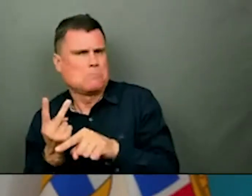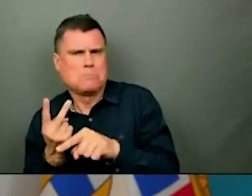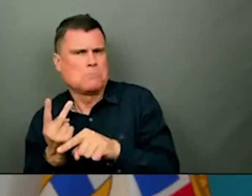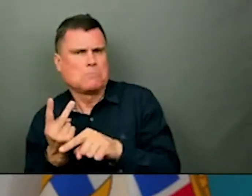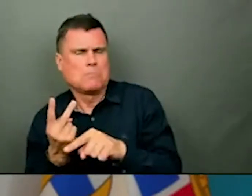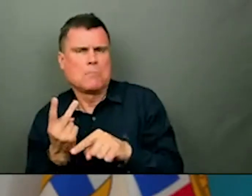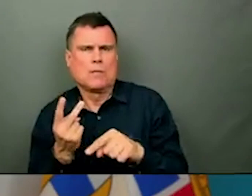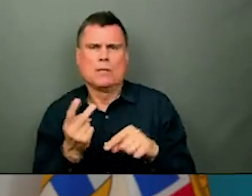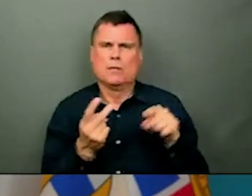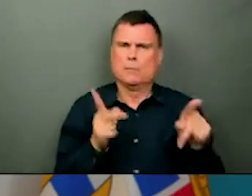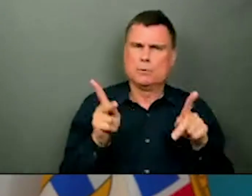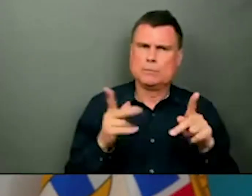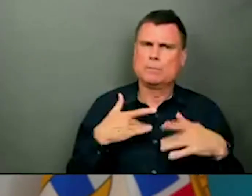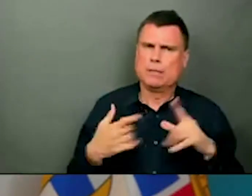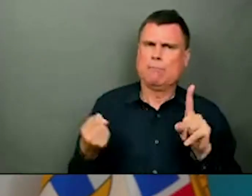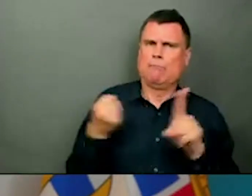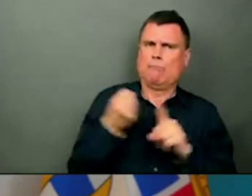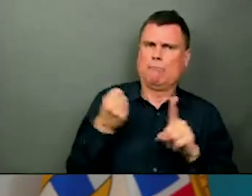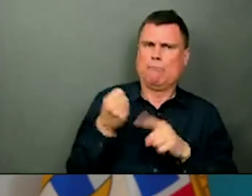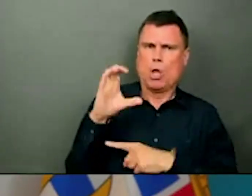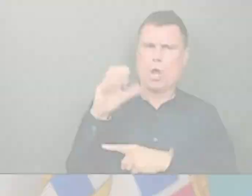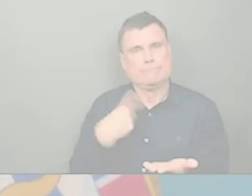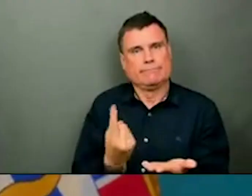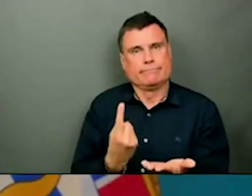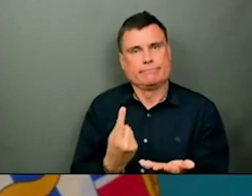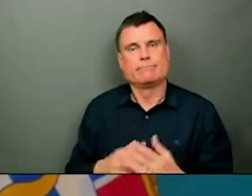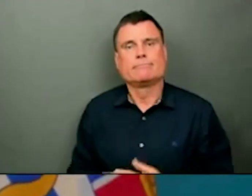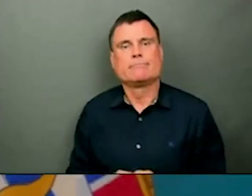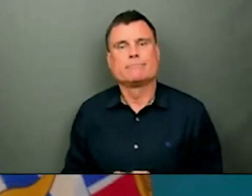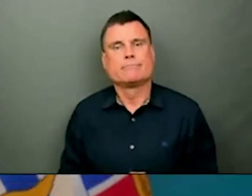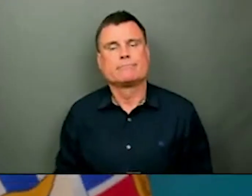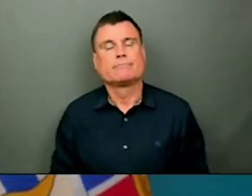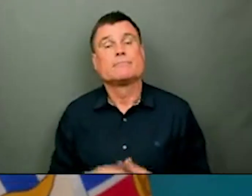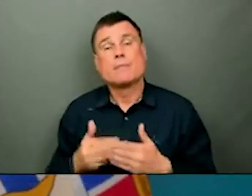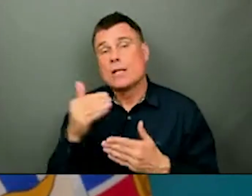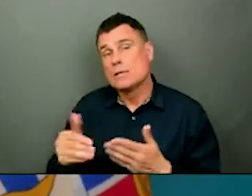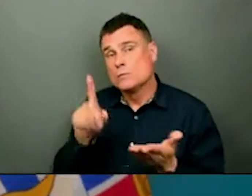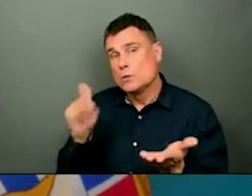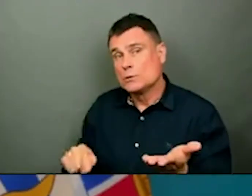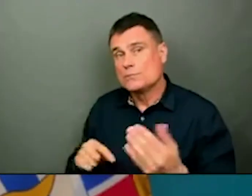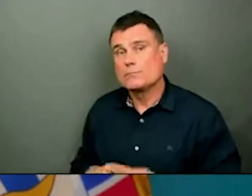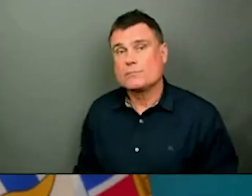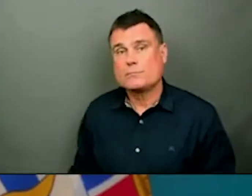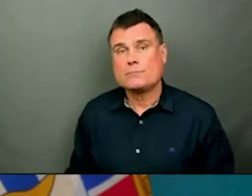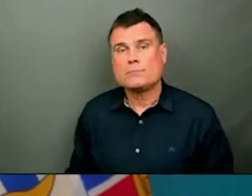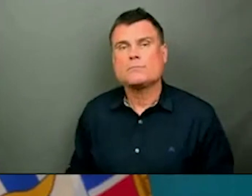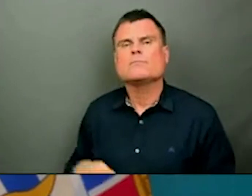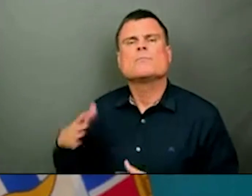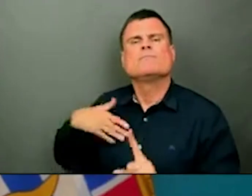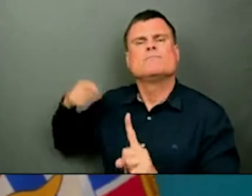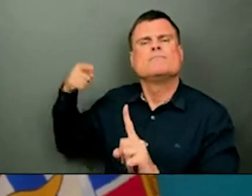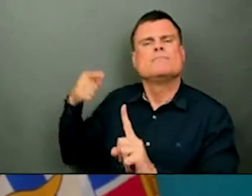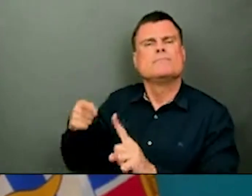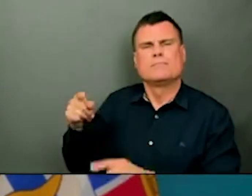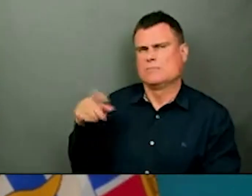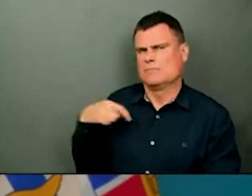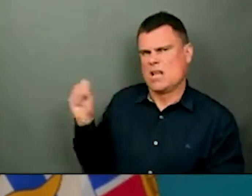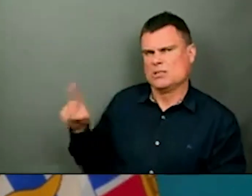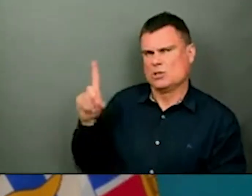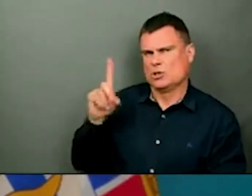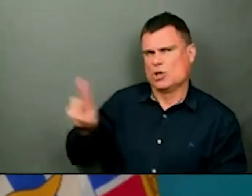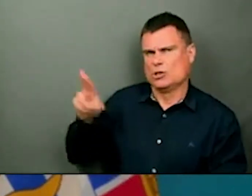the vaccine. But we are continuing to watch that as well. NACI was given information this week on the mix and match